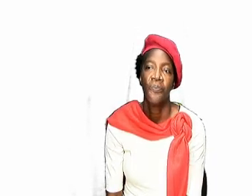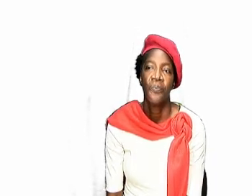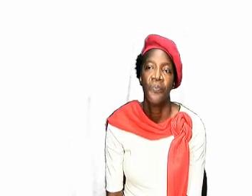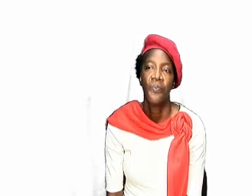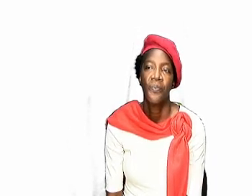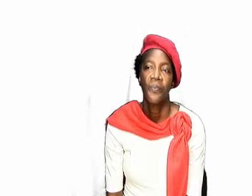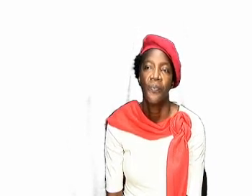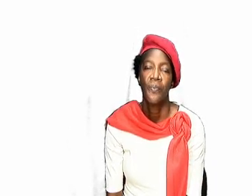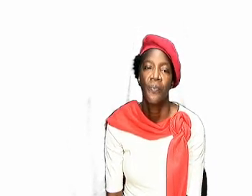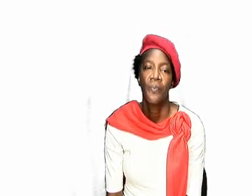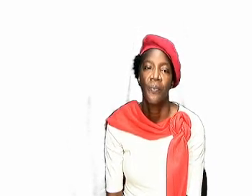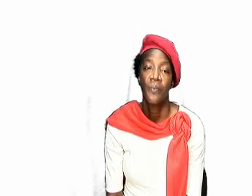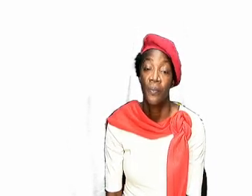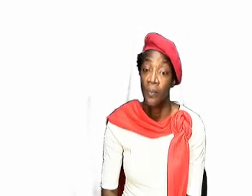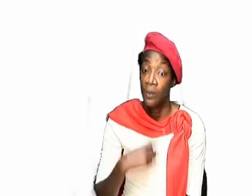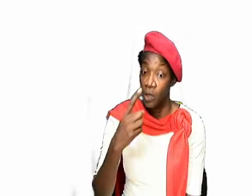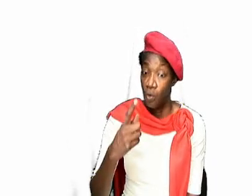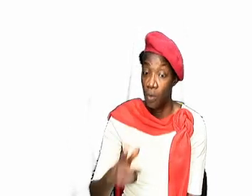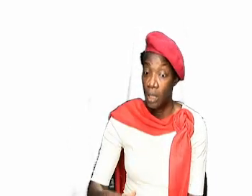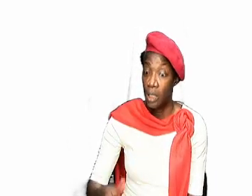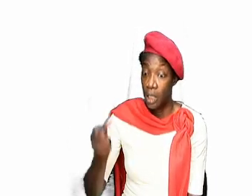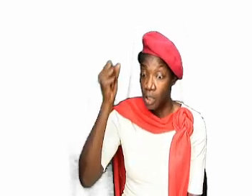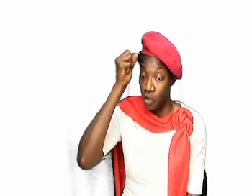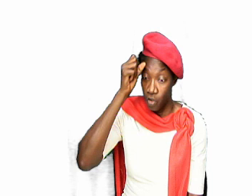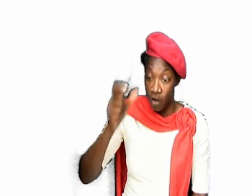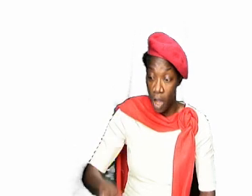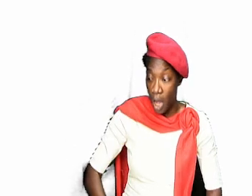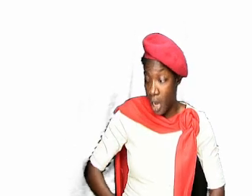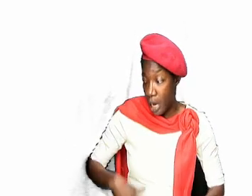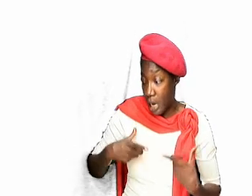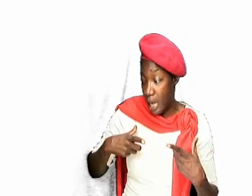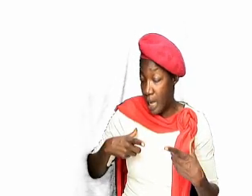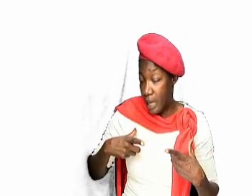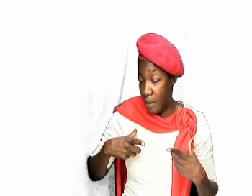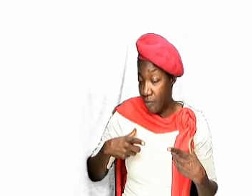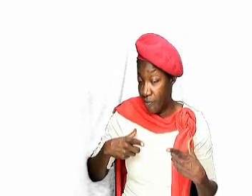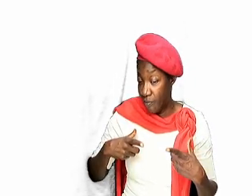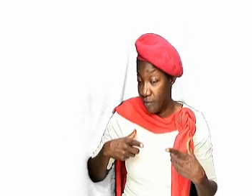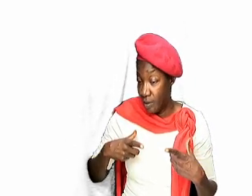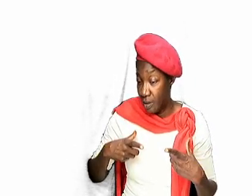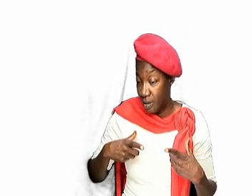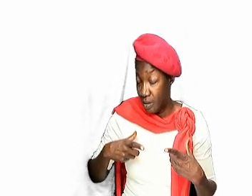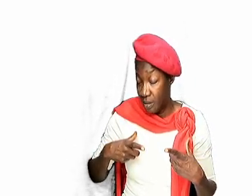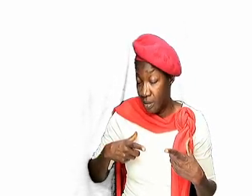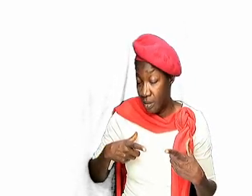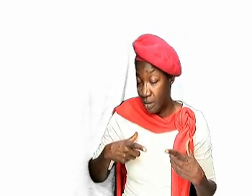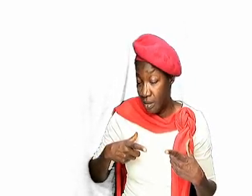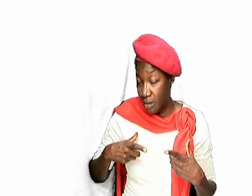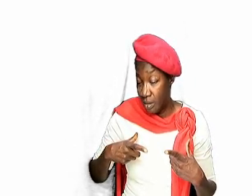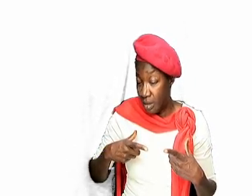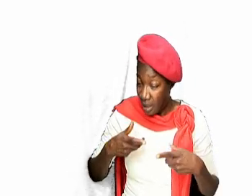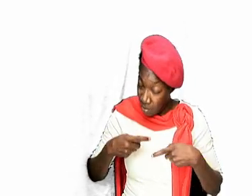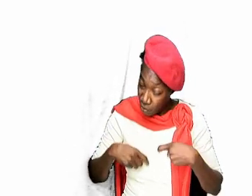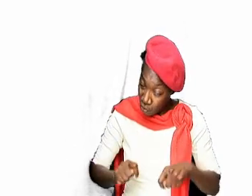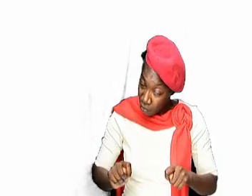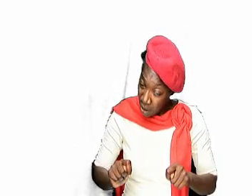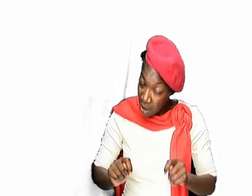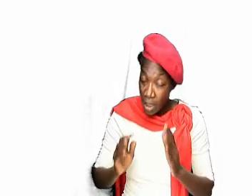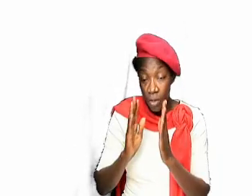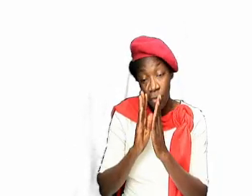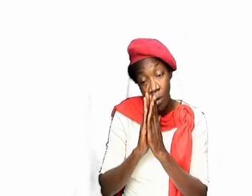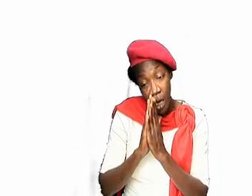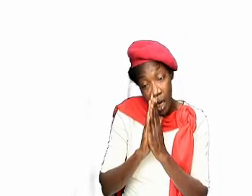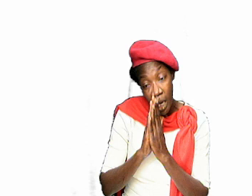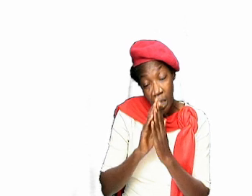When we look at the life of Saul, we said Saul made an attempt to inquire of